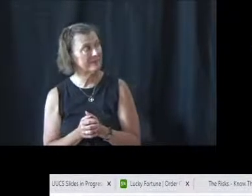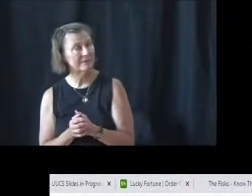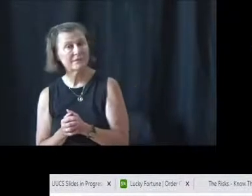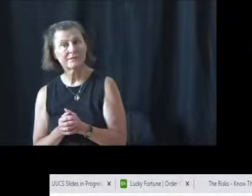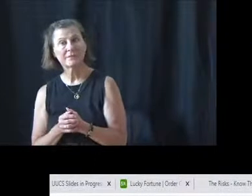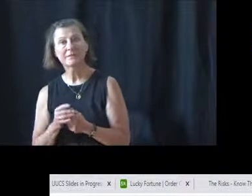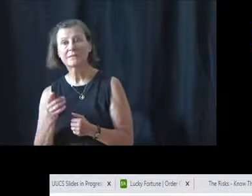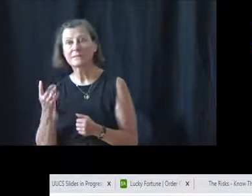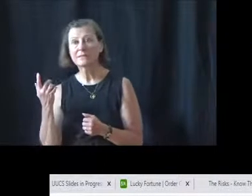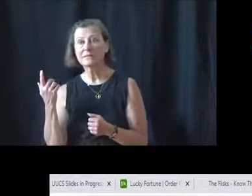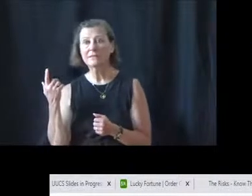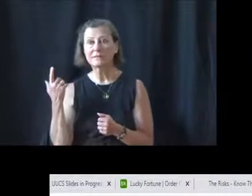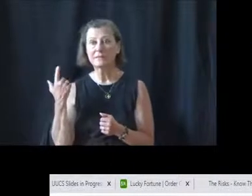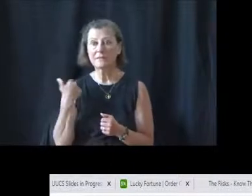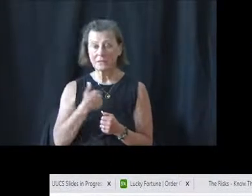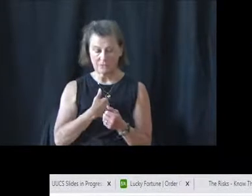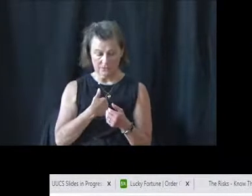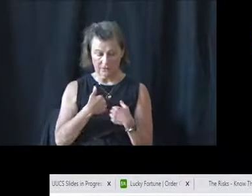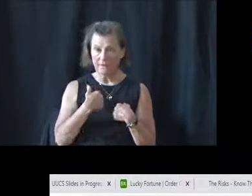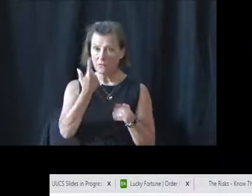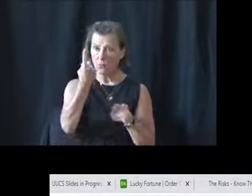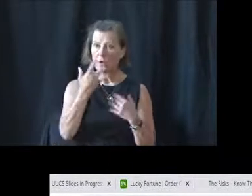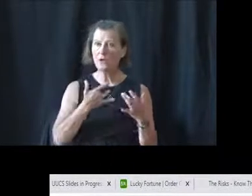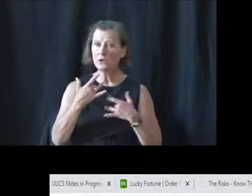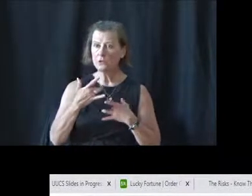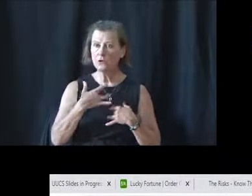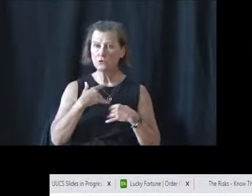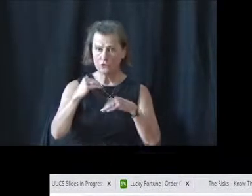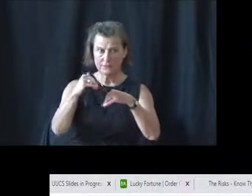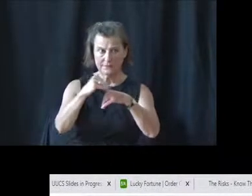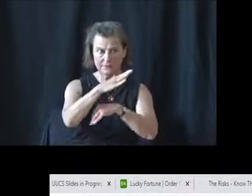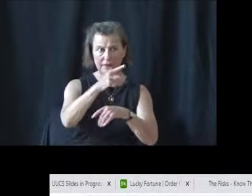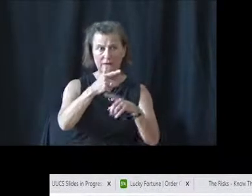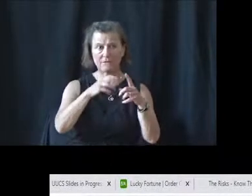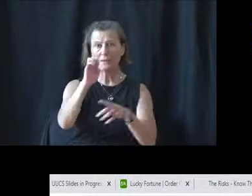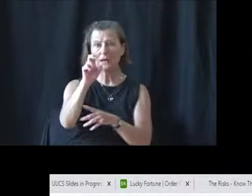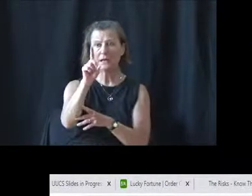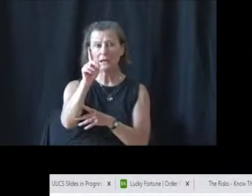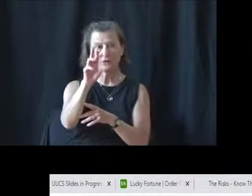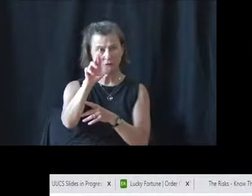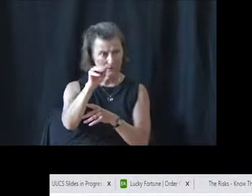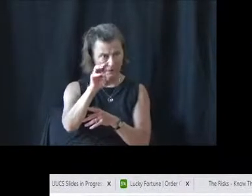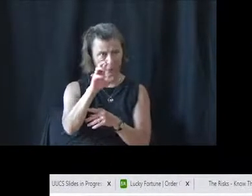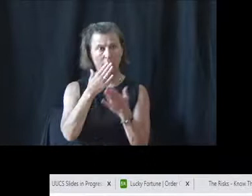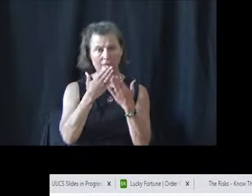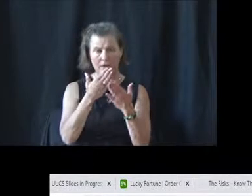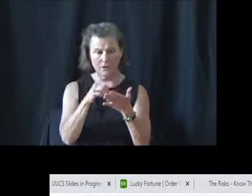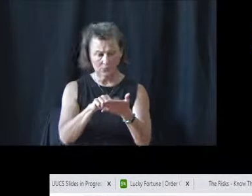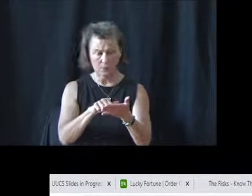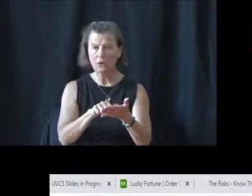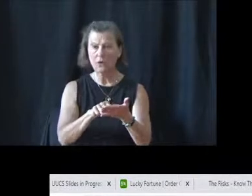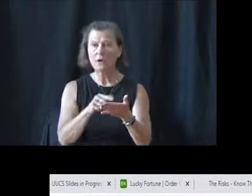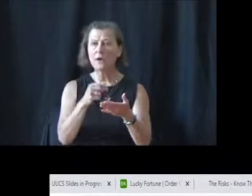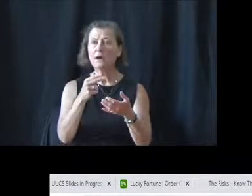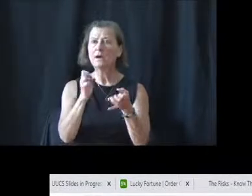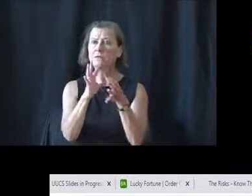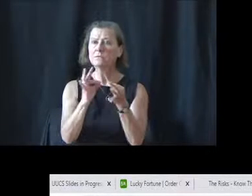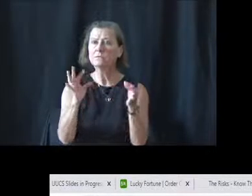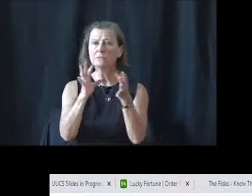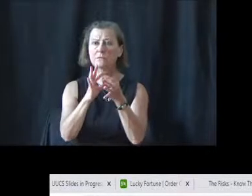We have one concern sent in from Ed Kramer. Thank you, Ed. He says